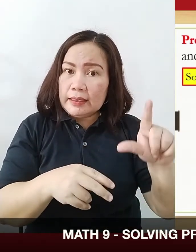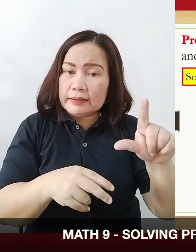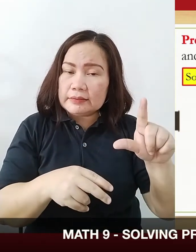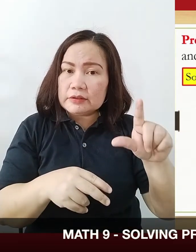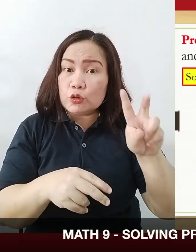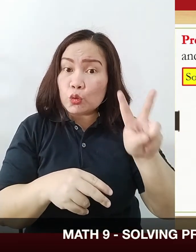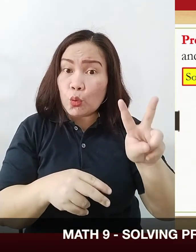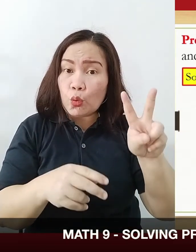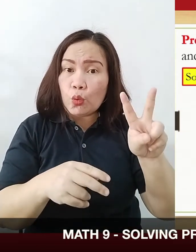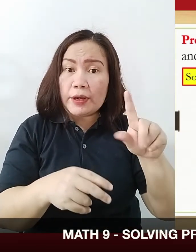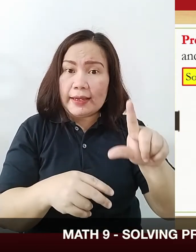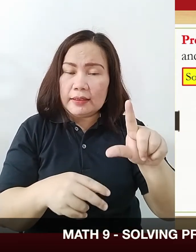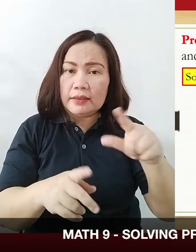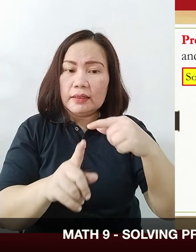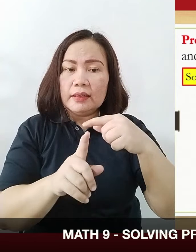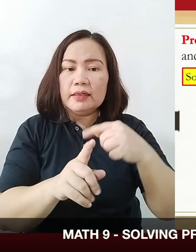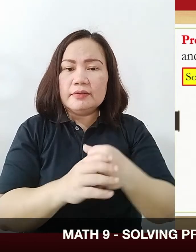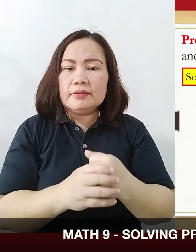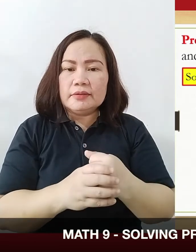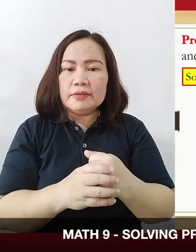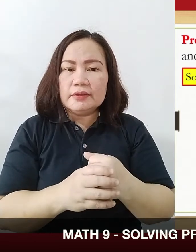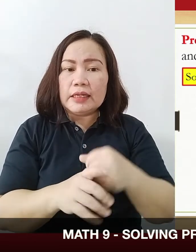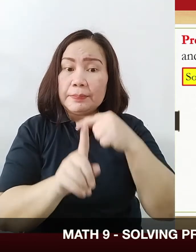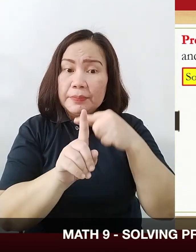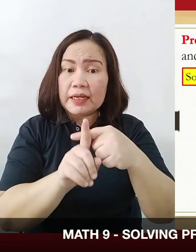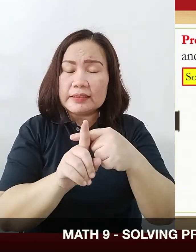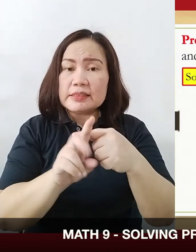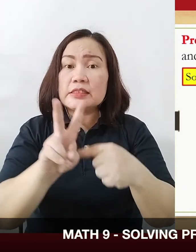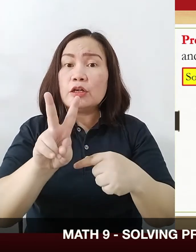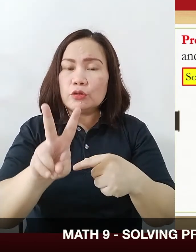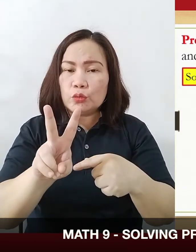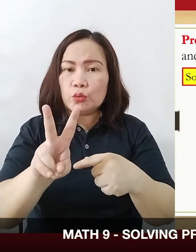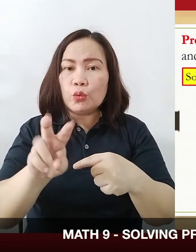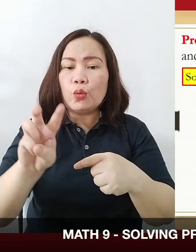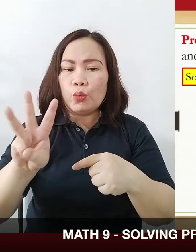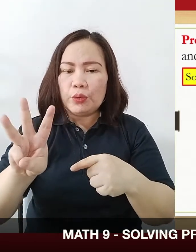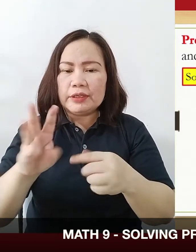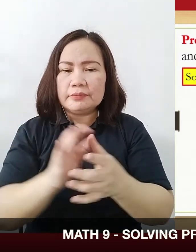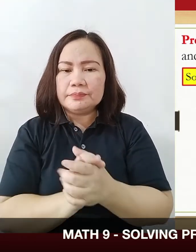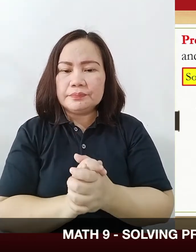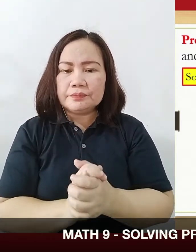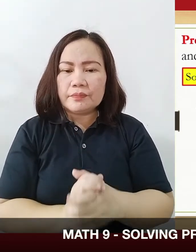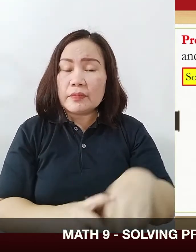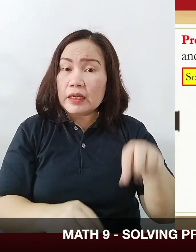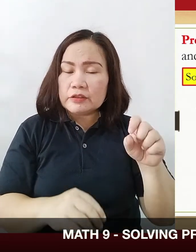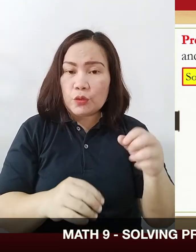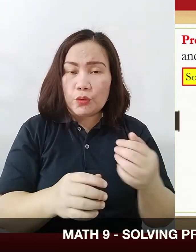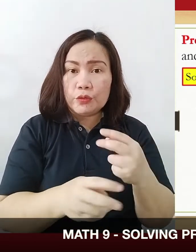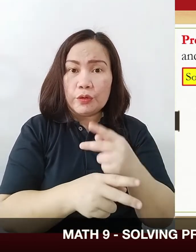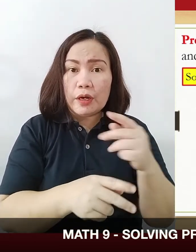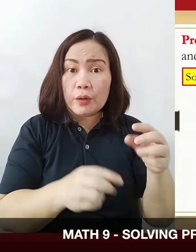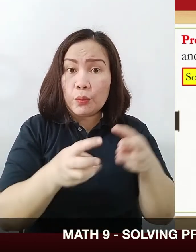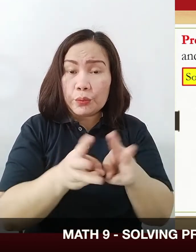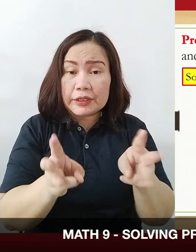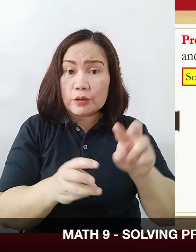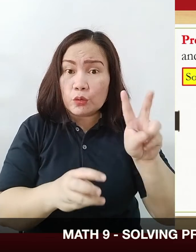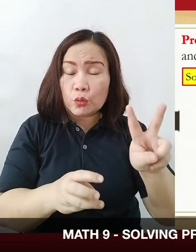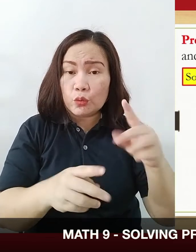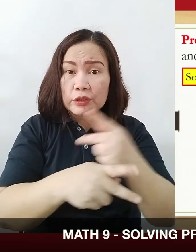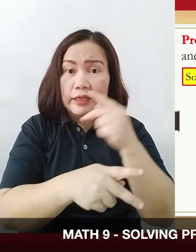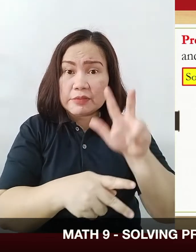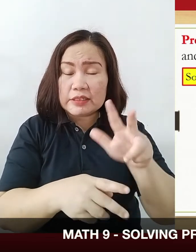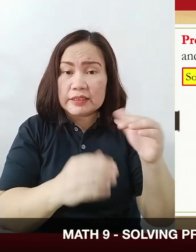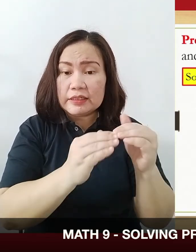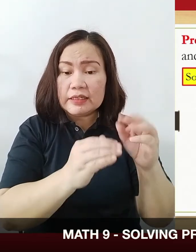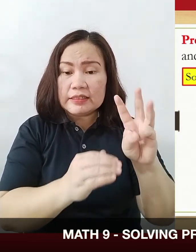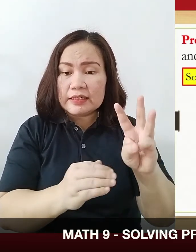and twice its length. So, the width, if we were gonna multiply it by 2, so 3 times 2, that is 6, and then 9 times